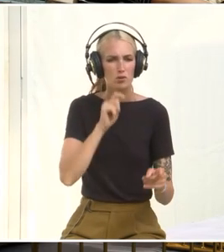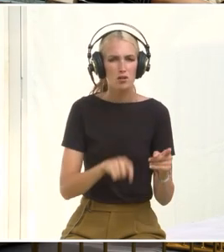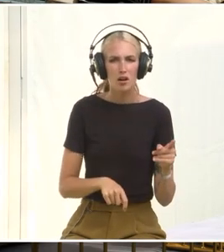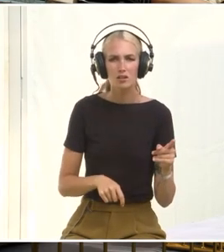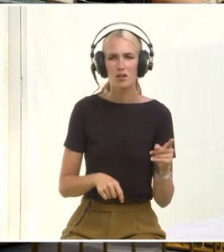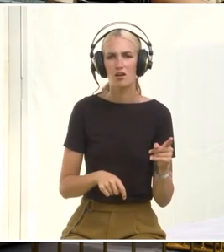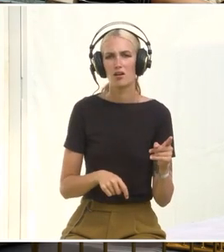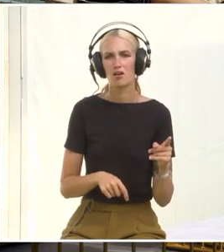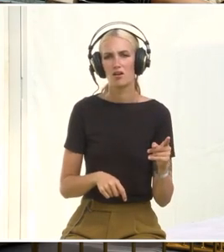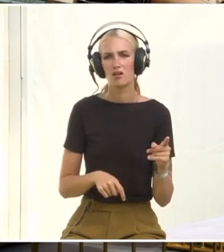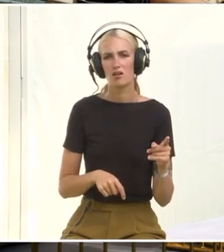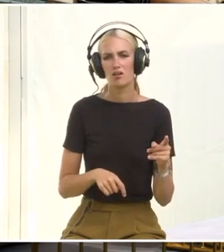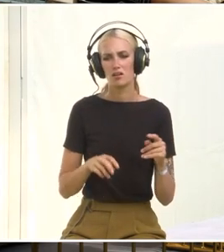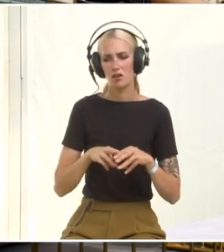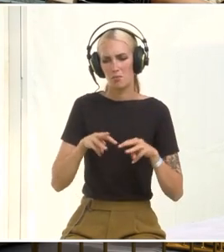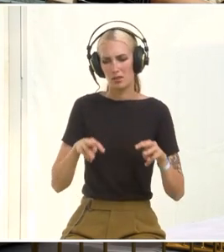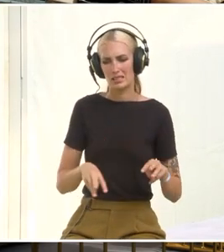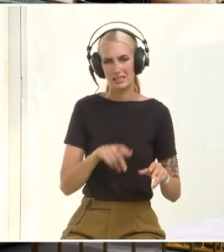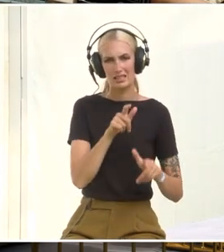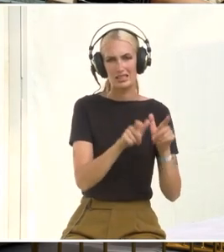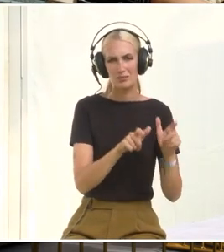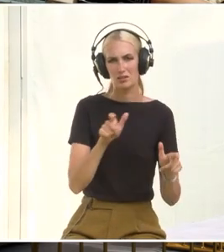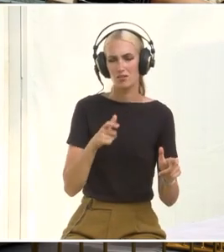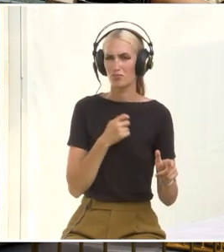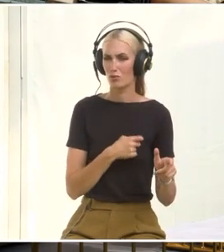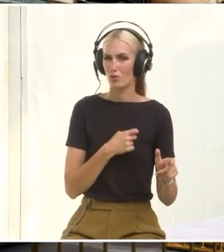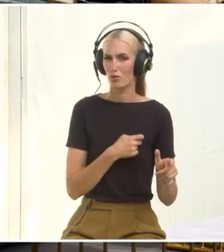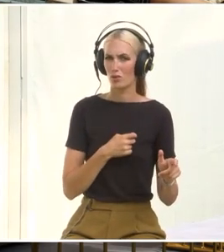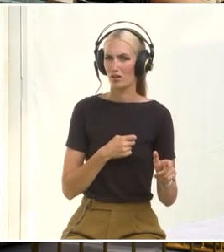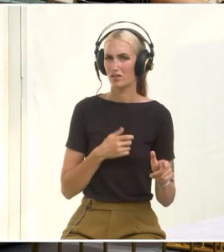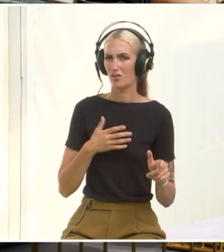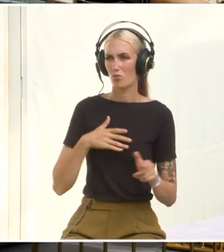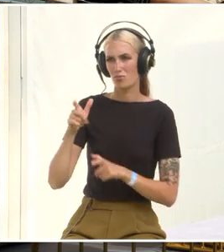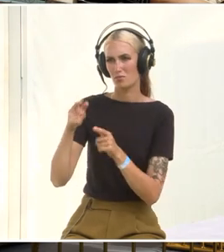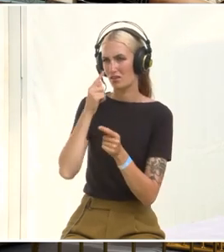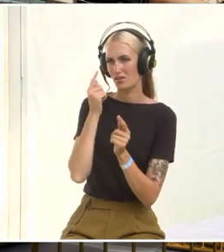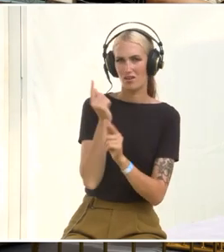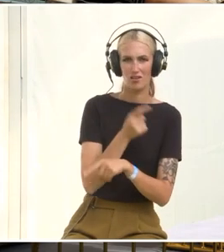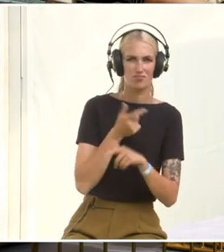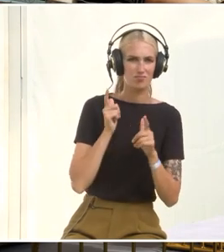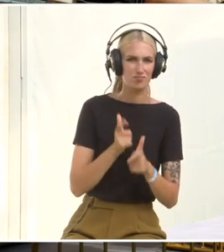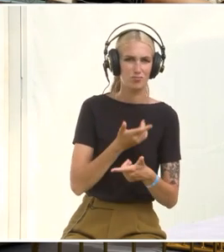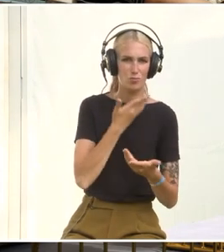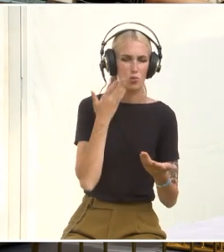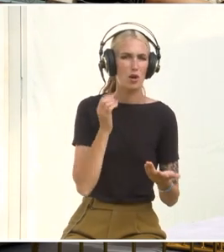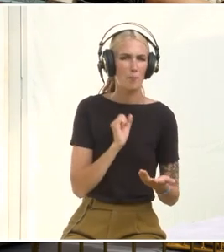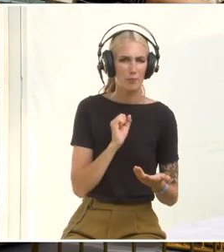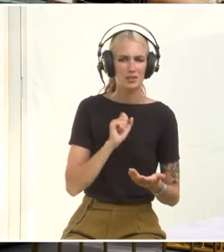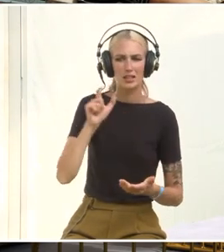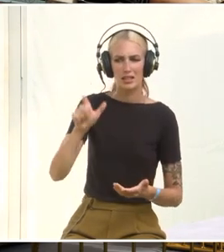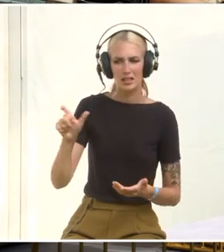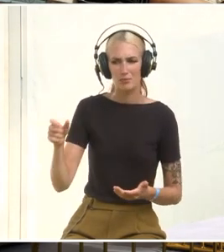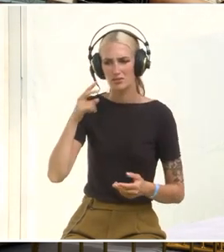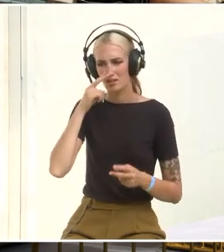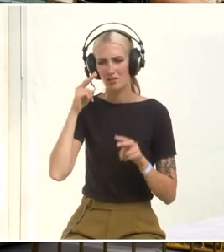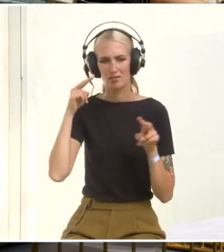people who live in the ministry, they are very worried that they don't get their people back, because the people see what is the